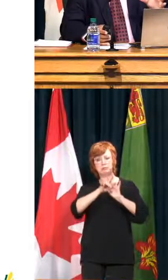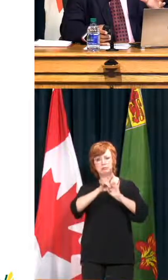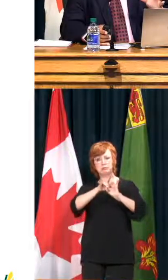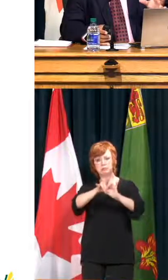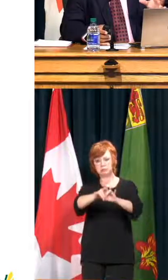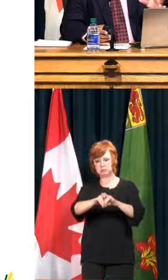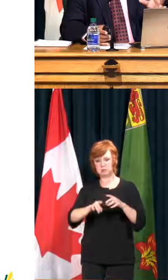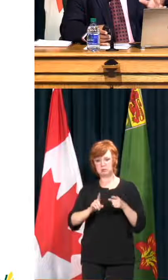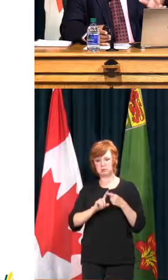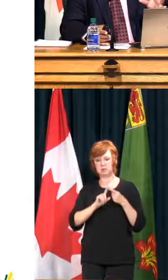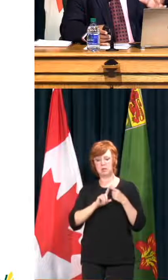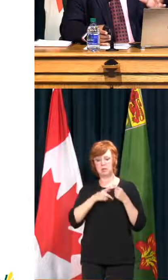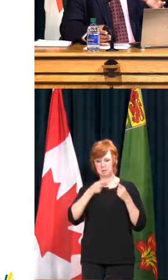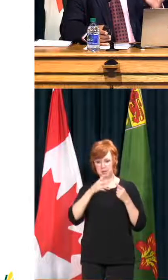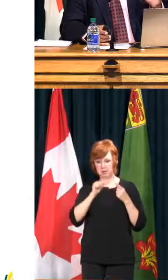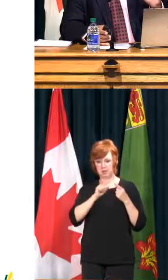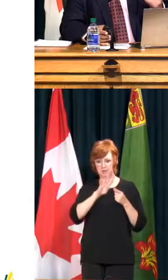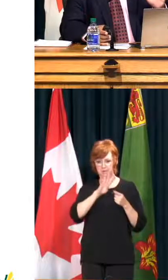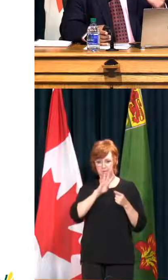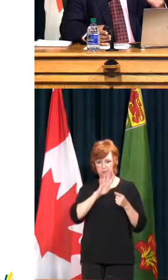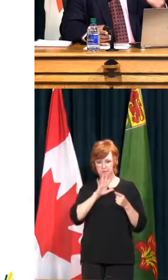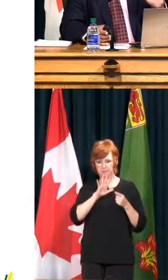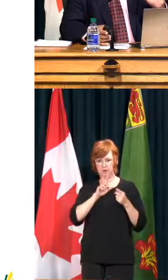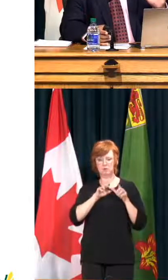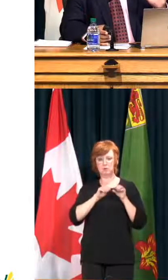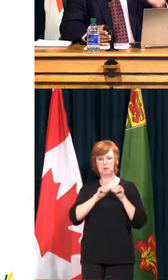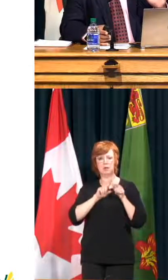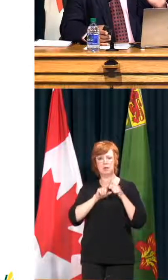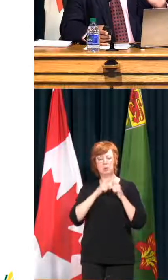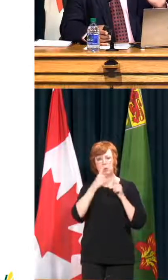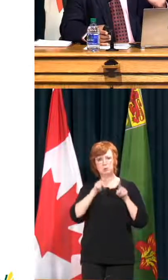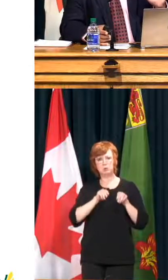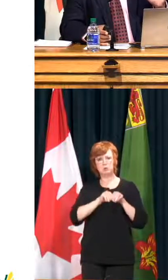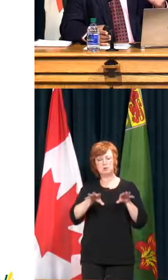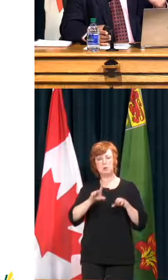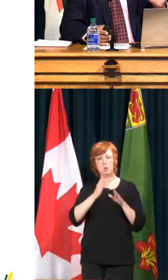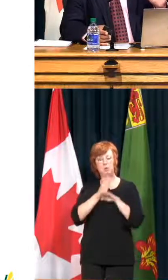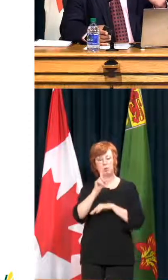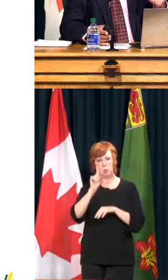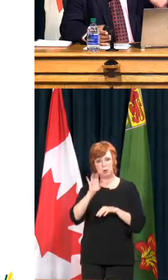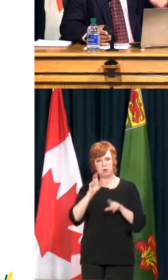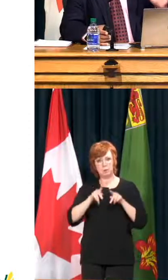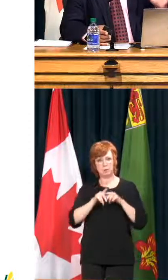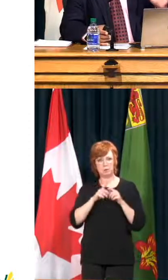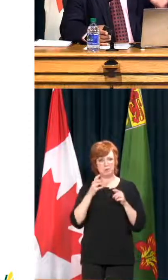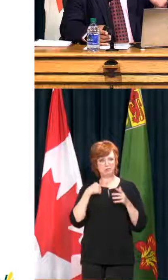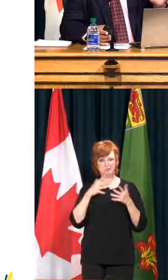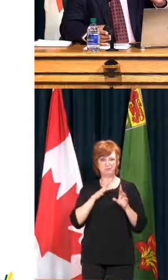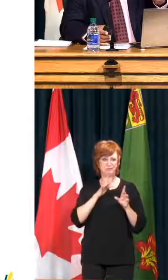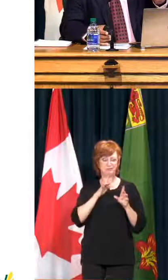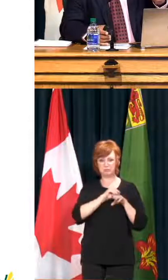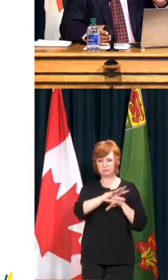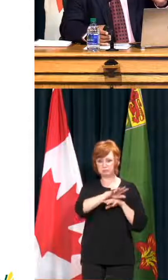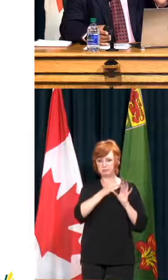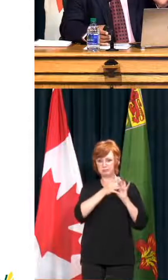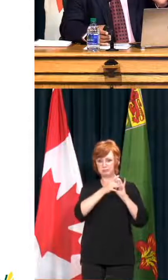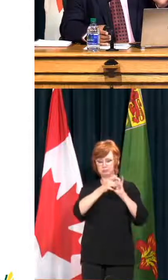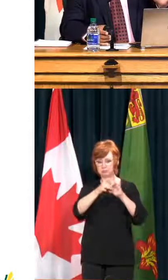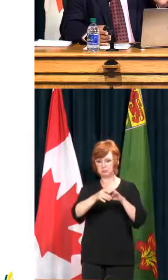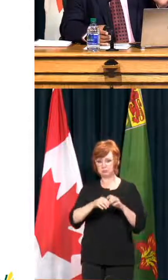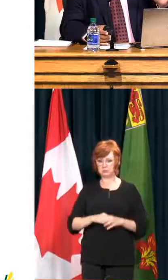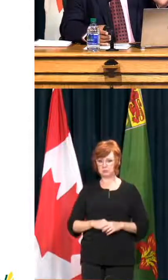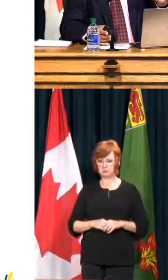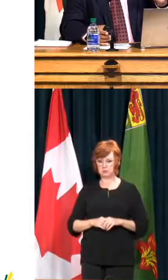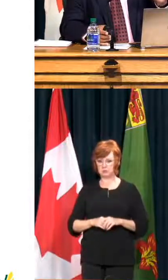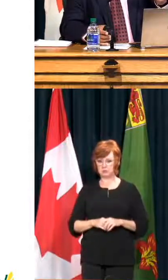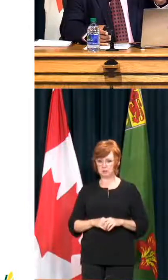contacts now because we're not in lockdown. But we do need to strive to keep a number of contacts as low as possible. So as we go out